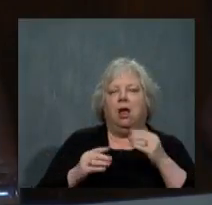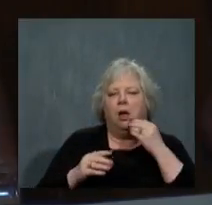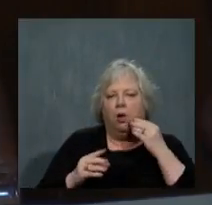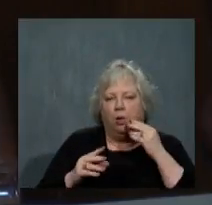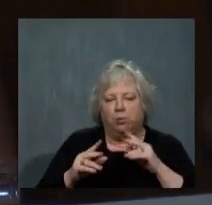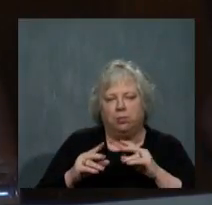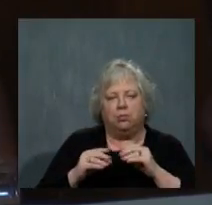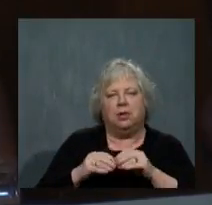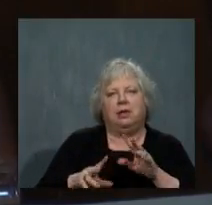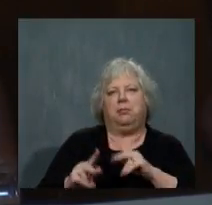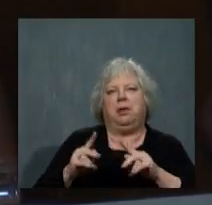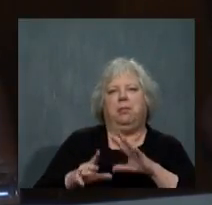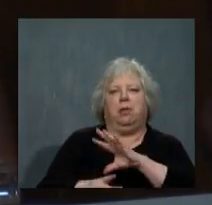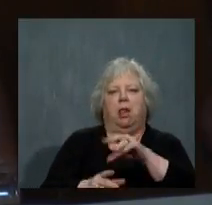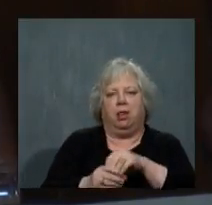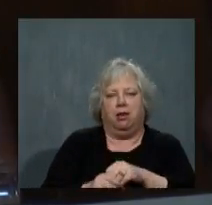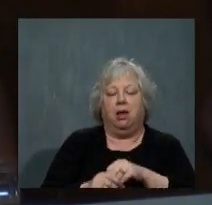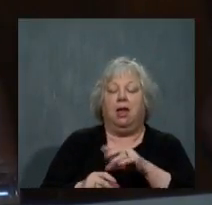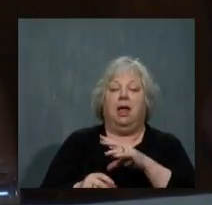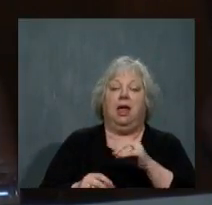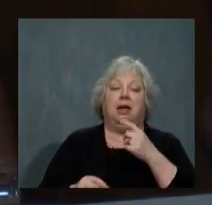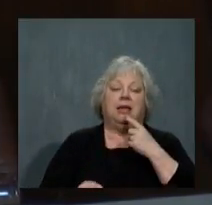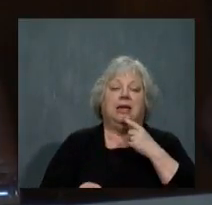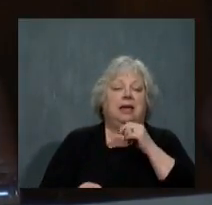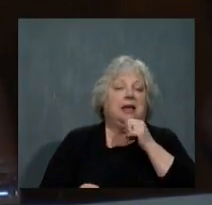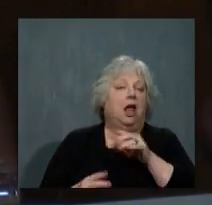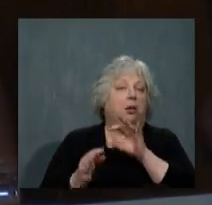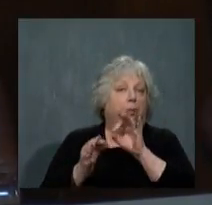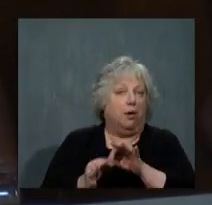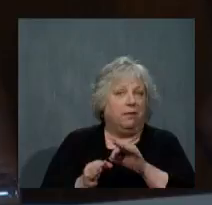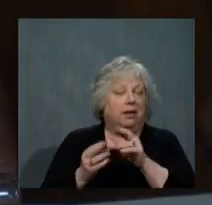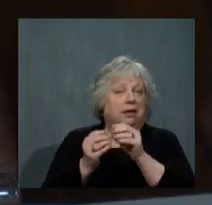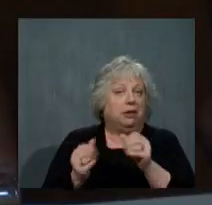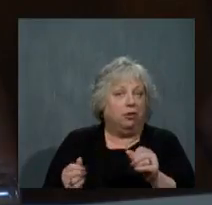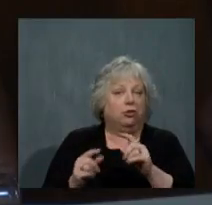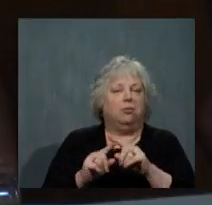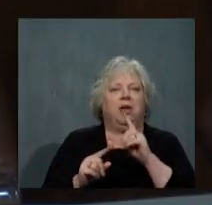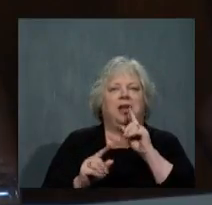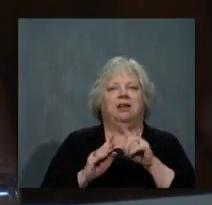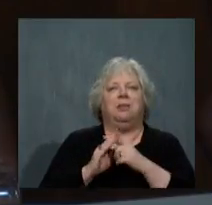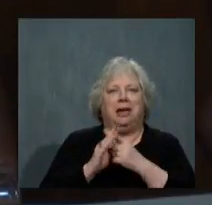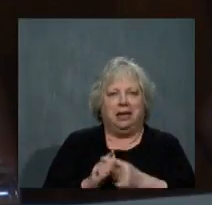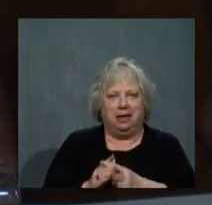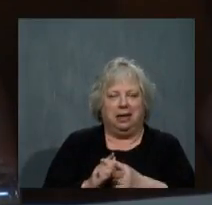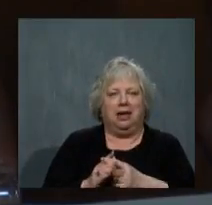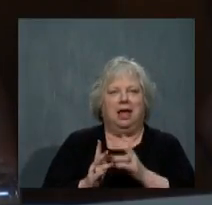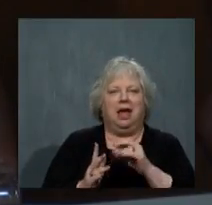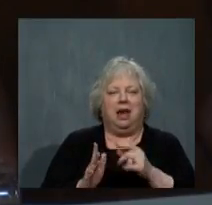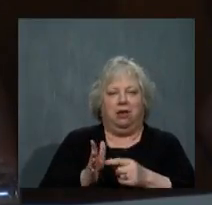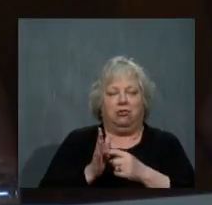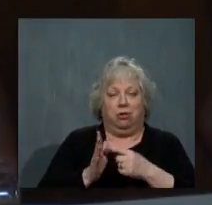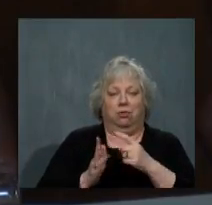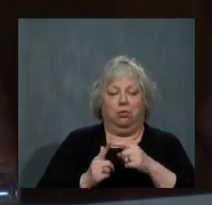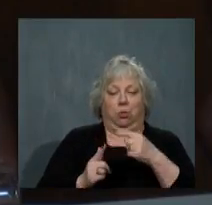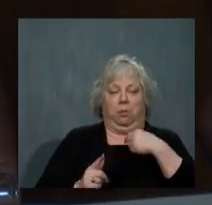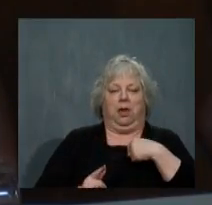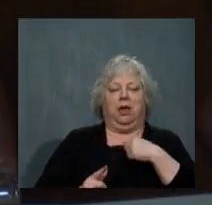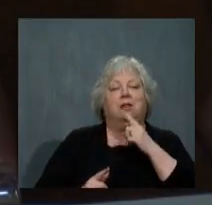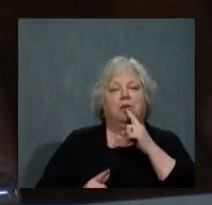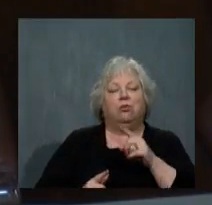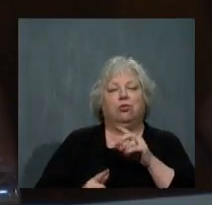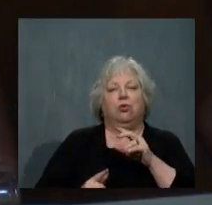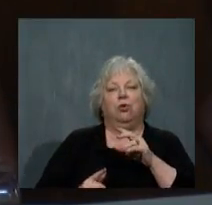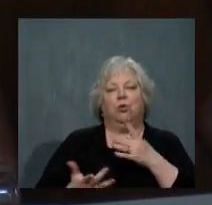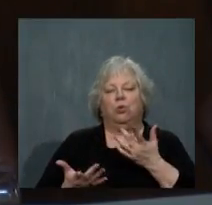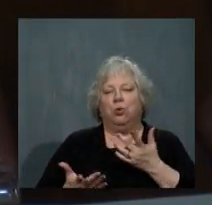as Vice Mayor has said, it's not perfect, but it's a beginning. And I think this shows, to me, the true nature